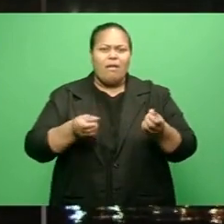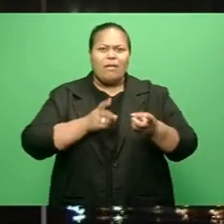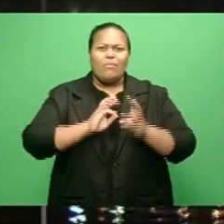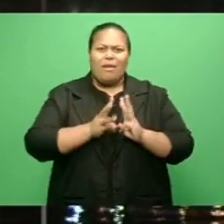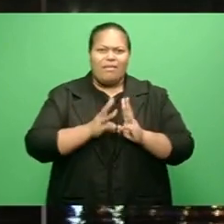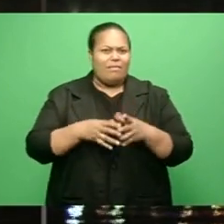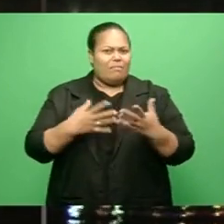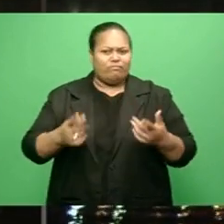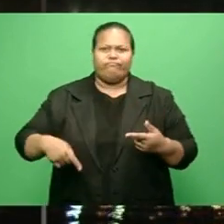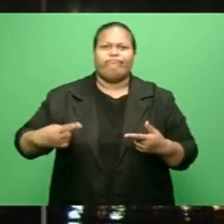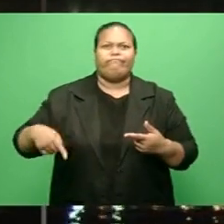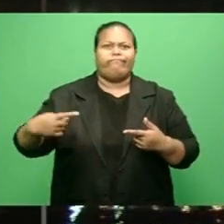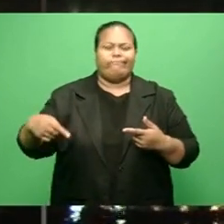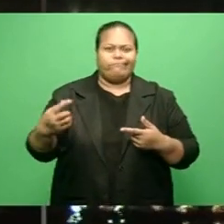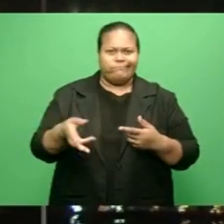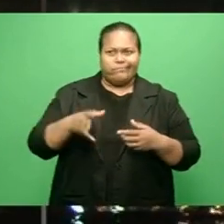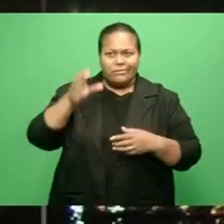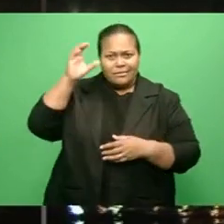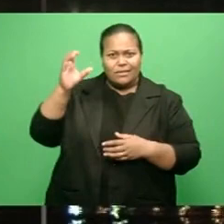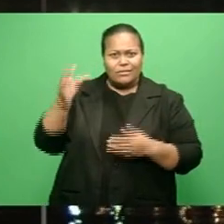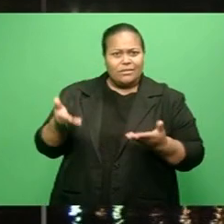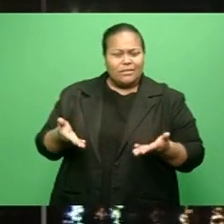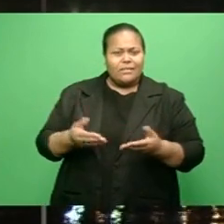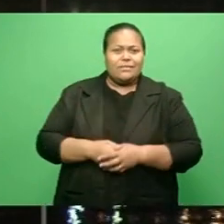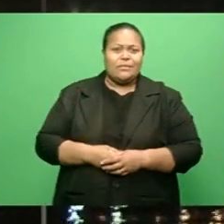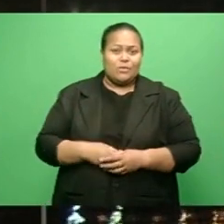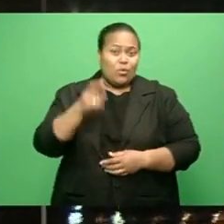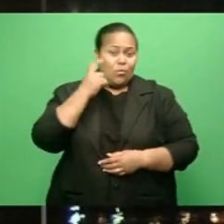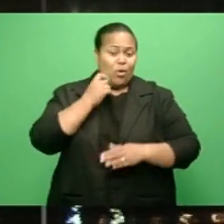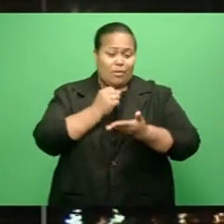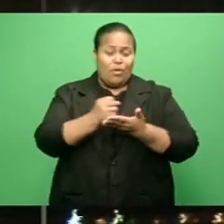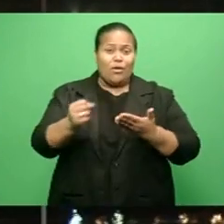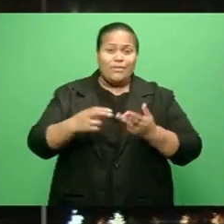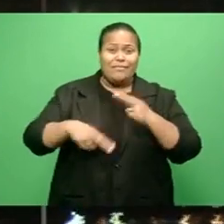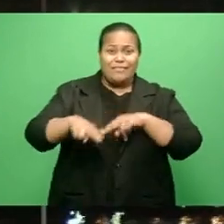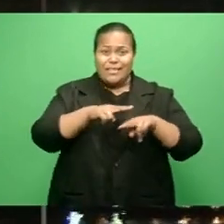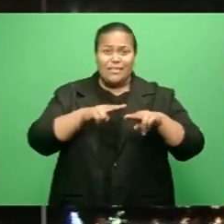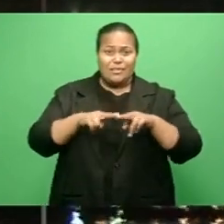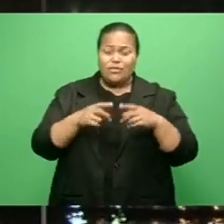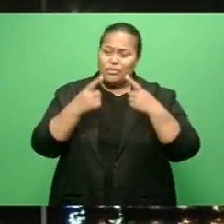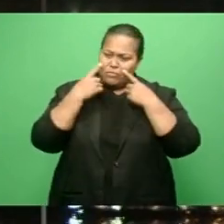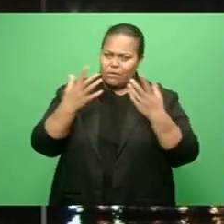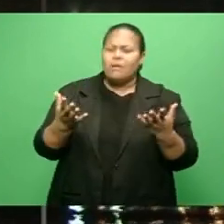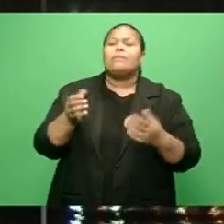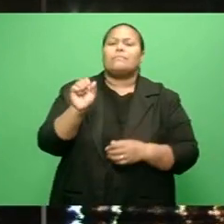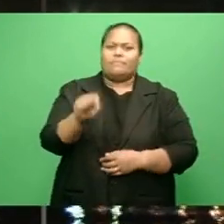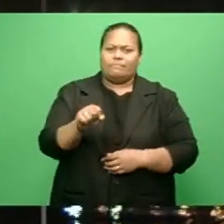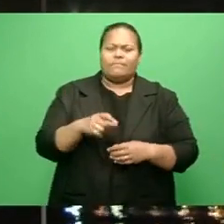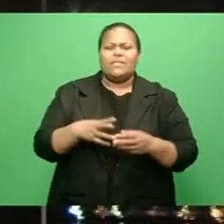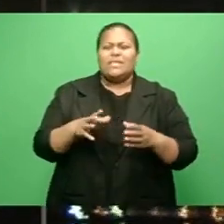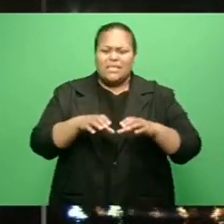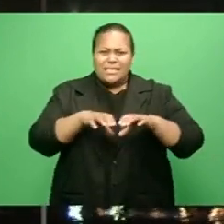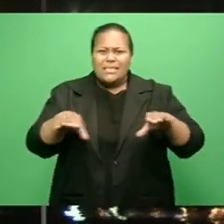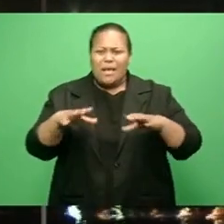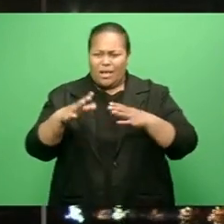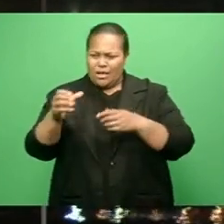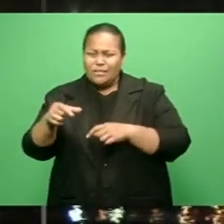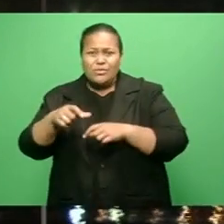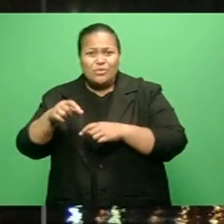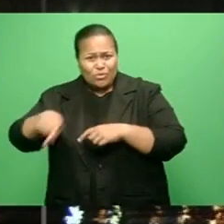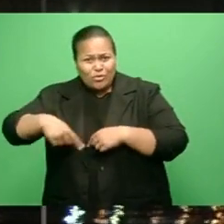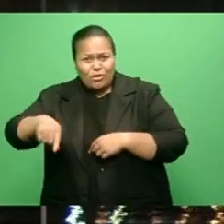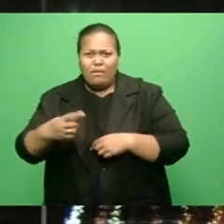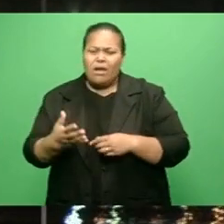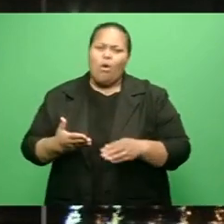country continues. This comes on the day the Water Authority of Fiji revealed that its plants in Suva are at times producing water beyond